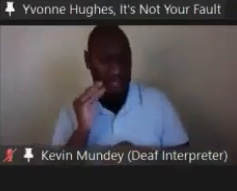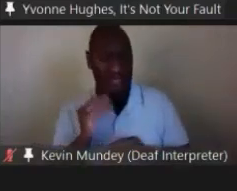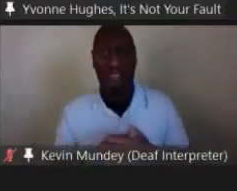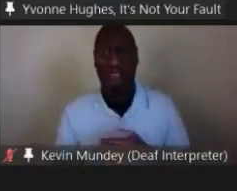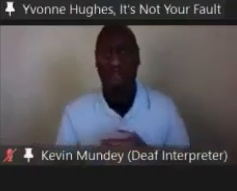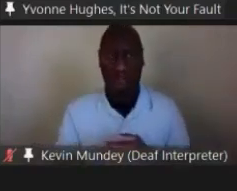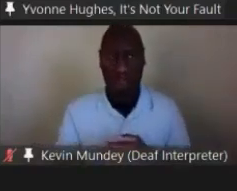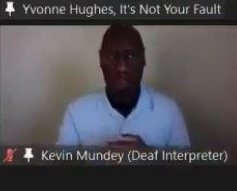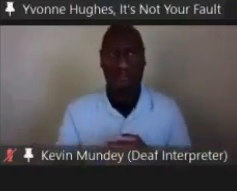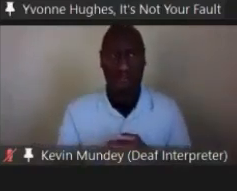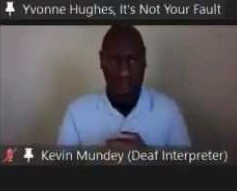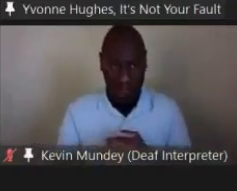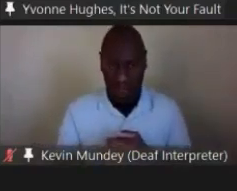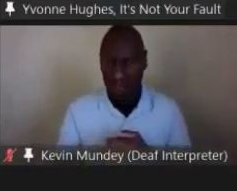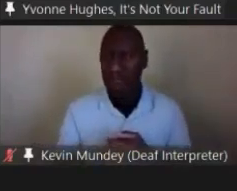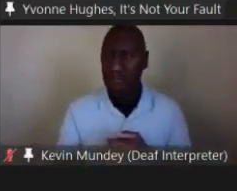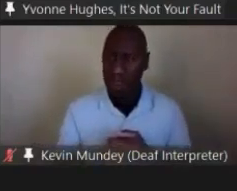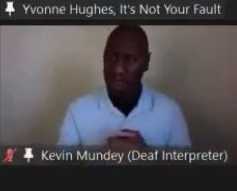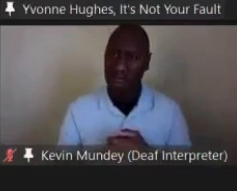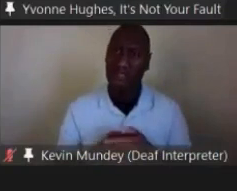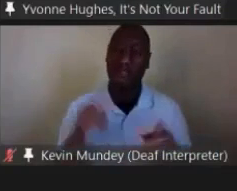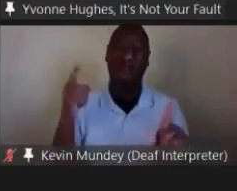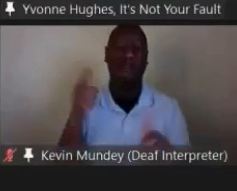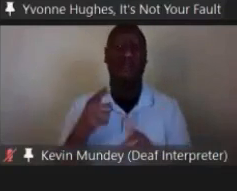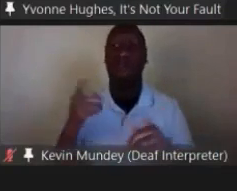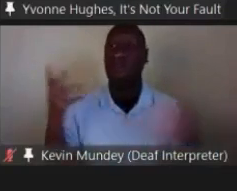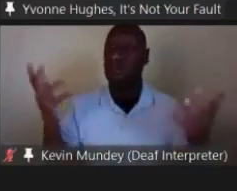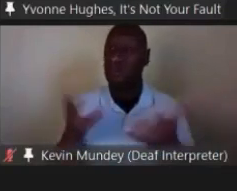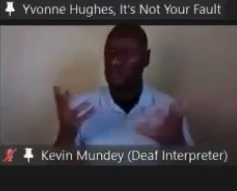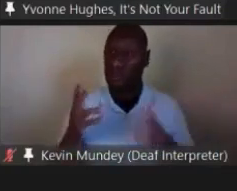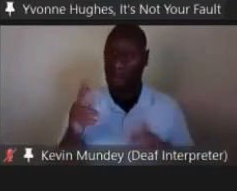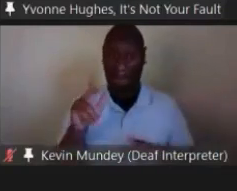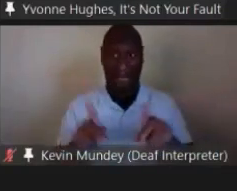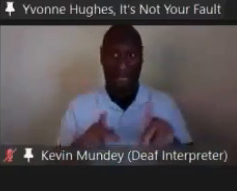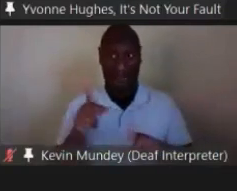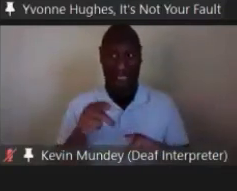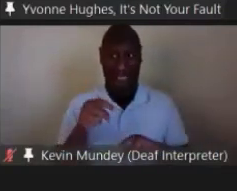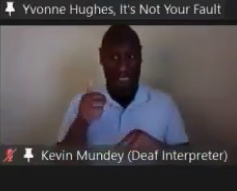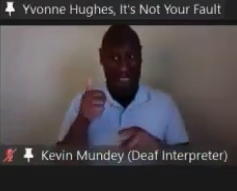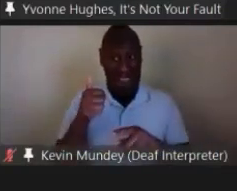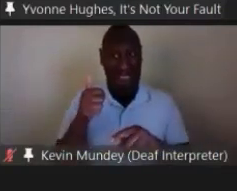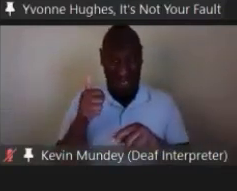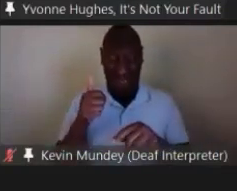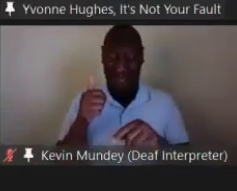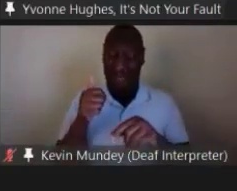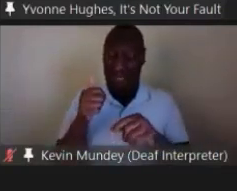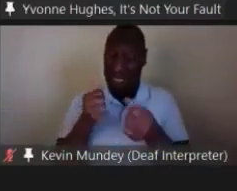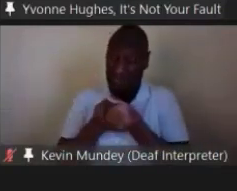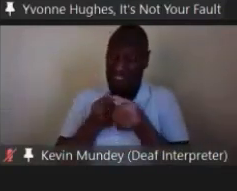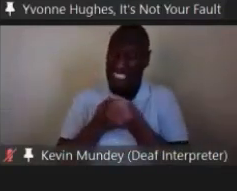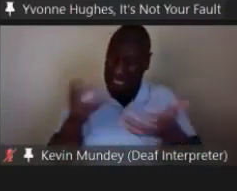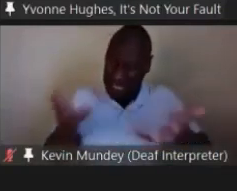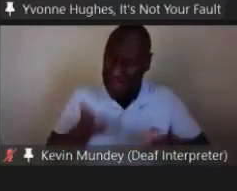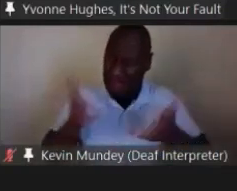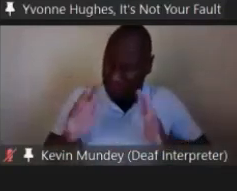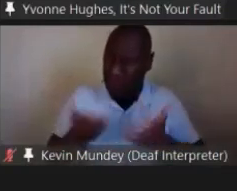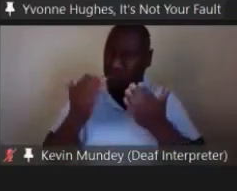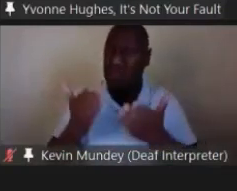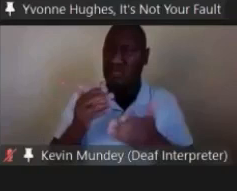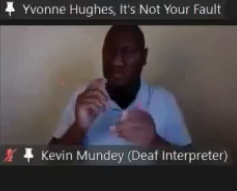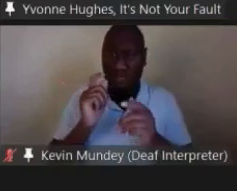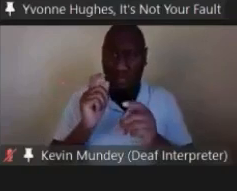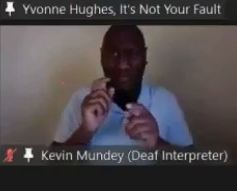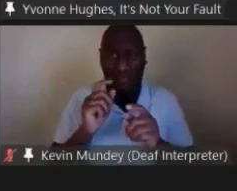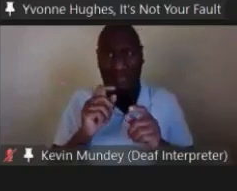foster people with self-advocacy, creating other resources in